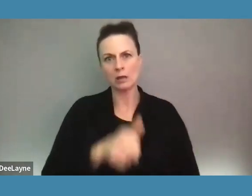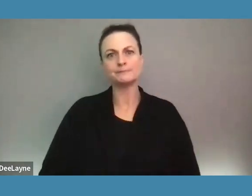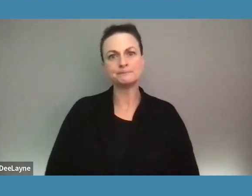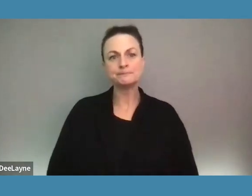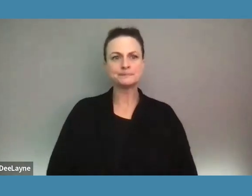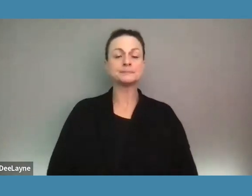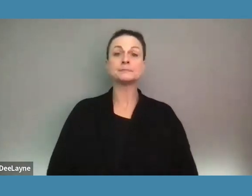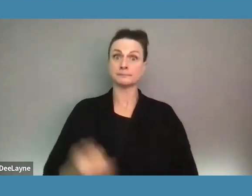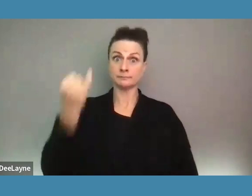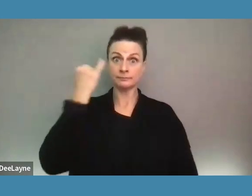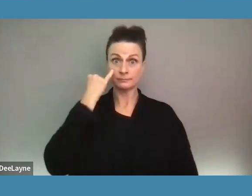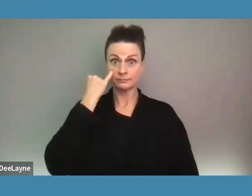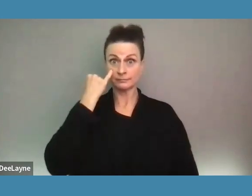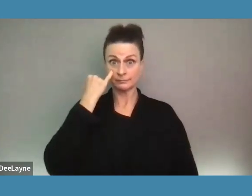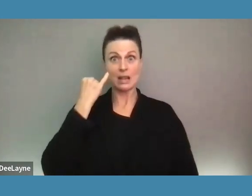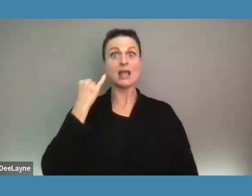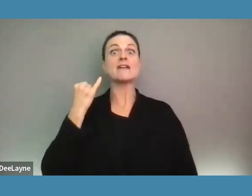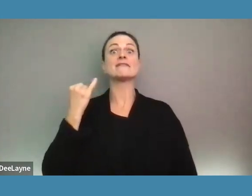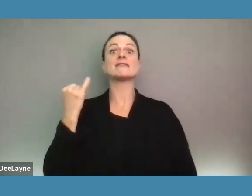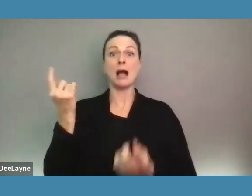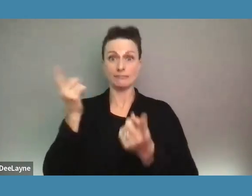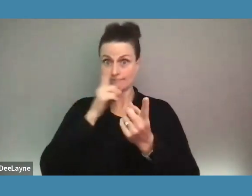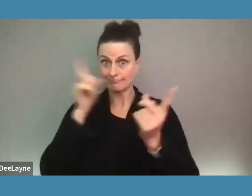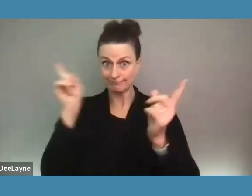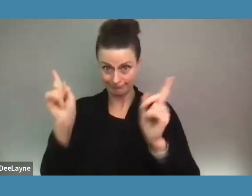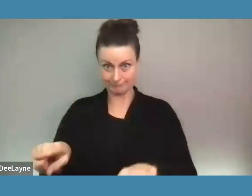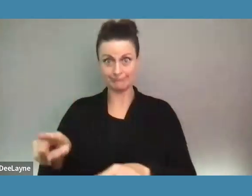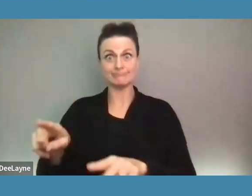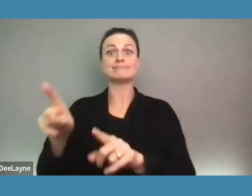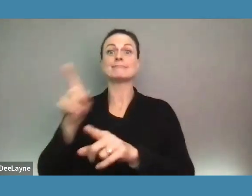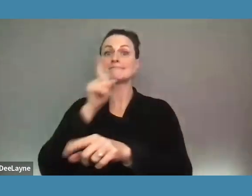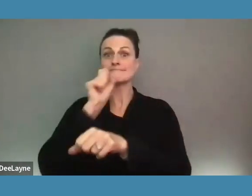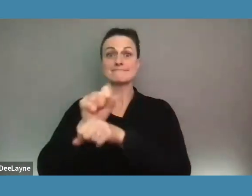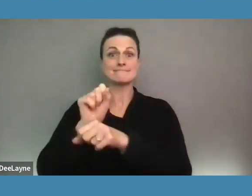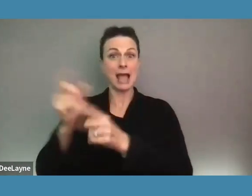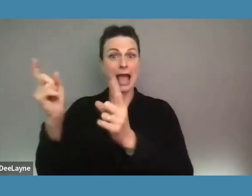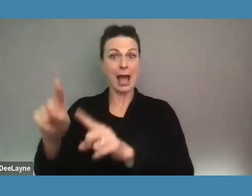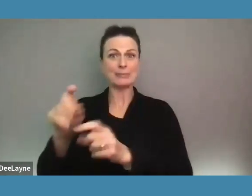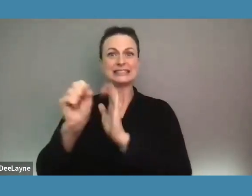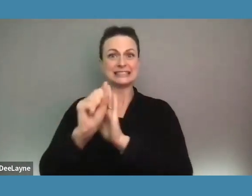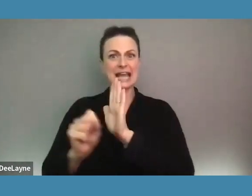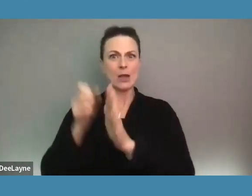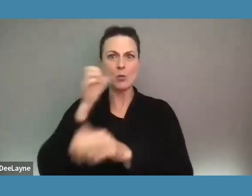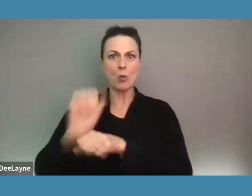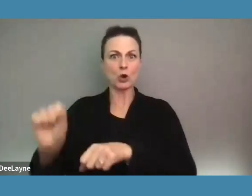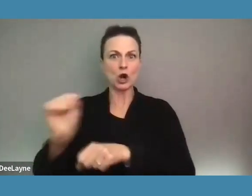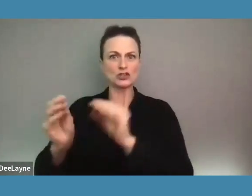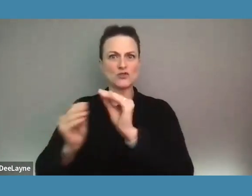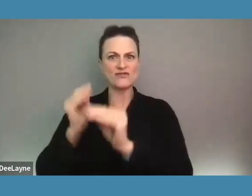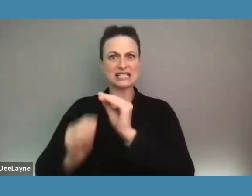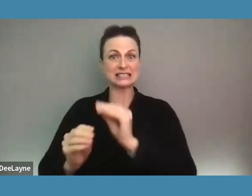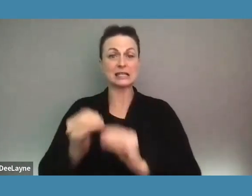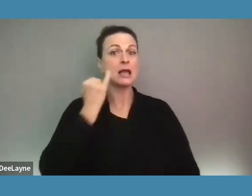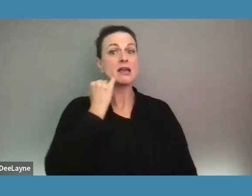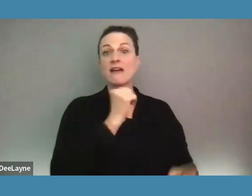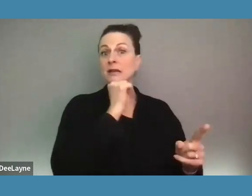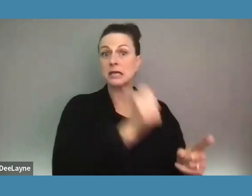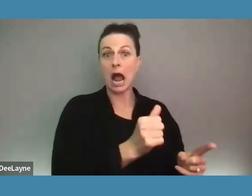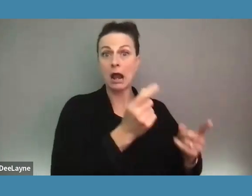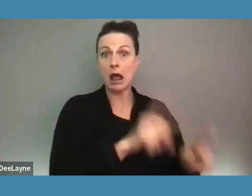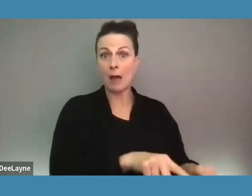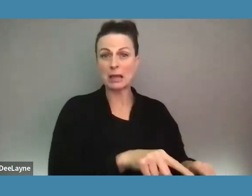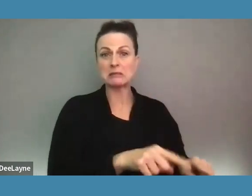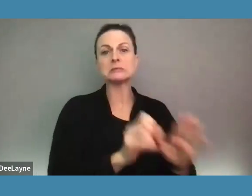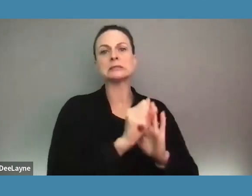If a violation of the law happened, the state will work to fix it. If a violation of the law didn't happen, the state